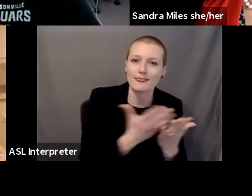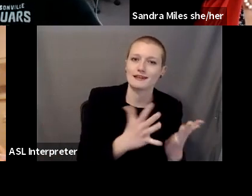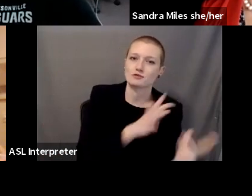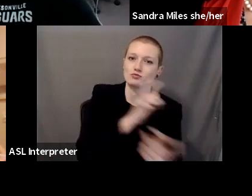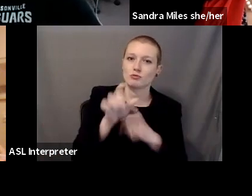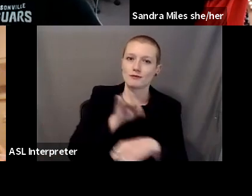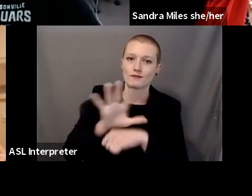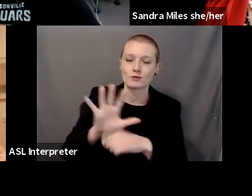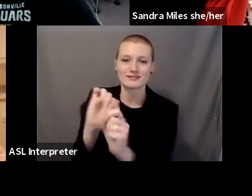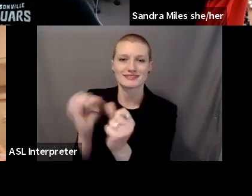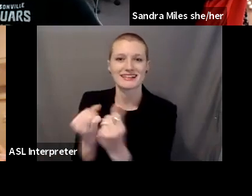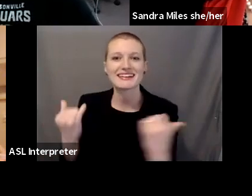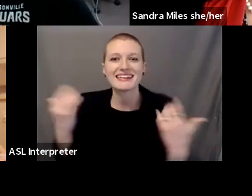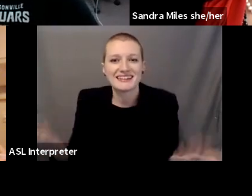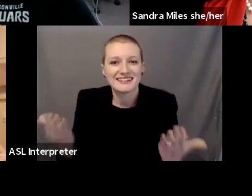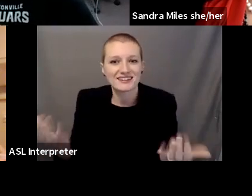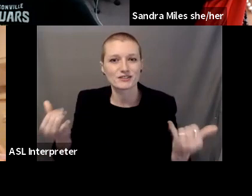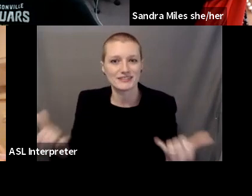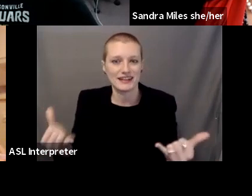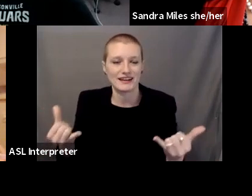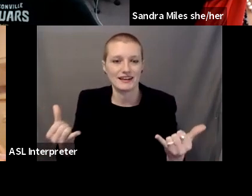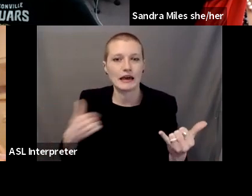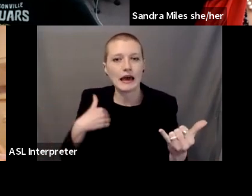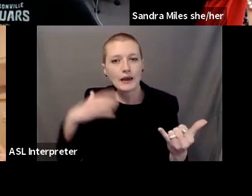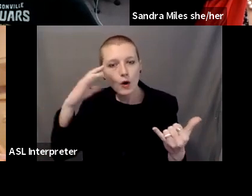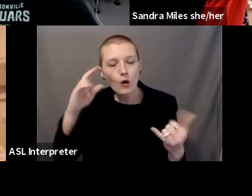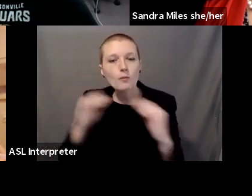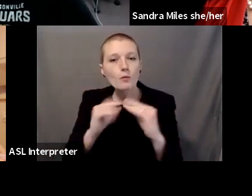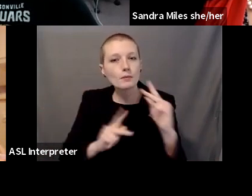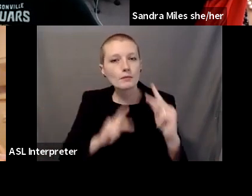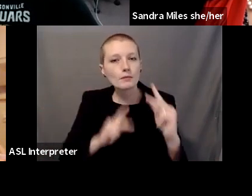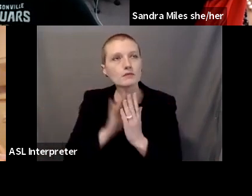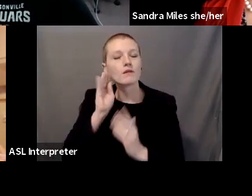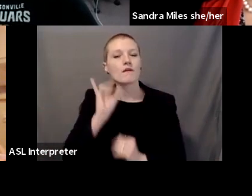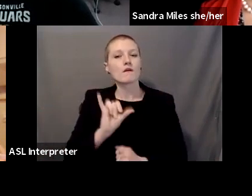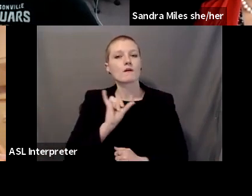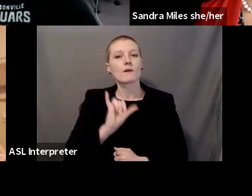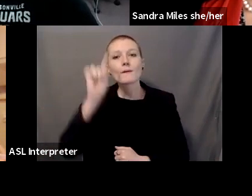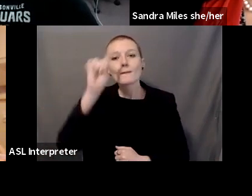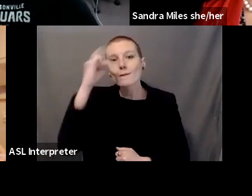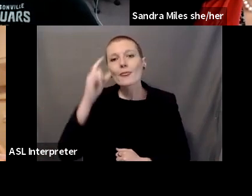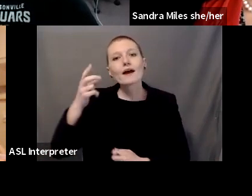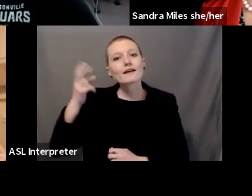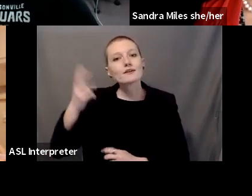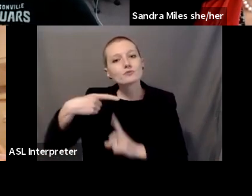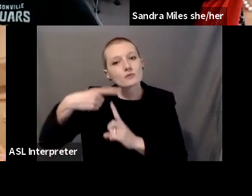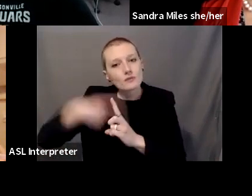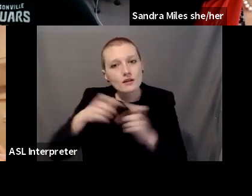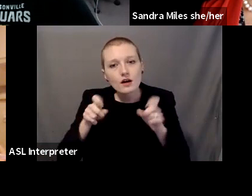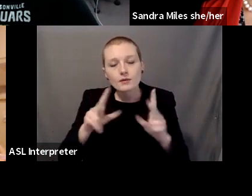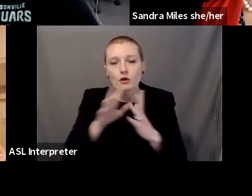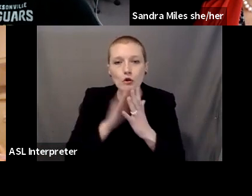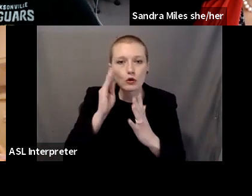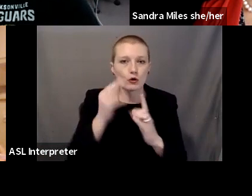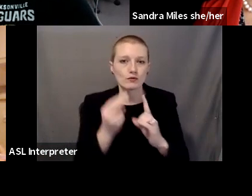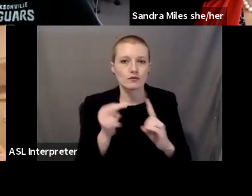And I hope more people can take that and look at Black History Month as an opportunity to learn something new and different